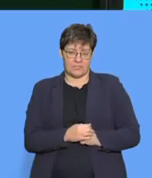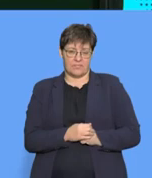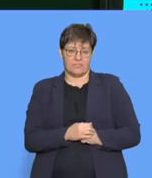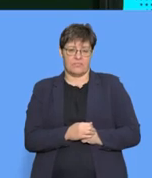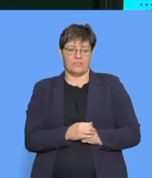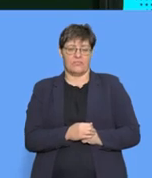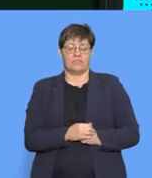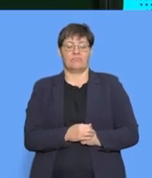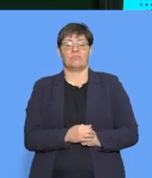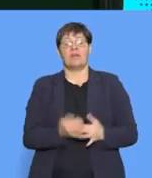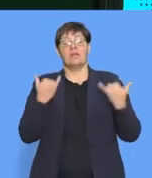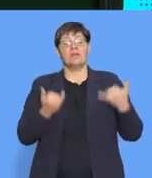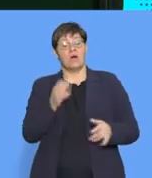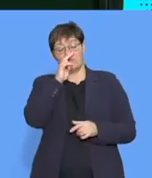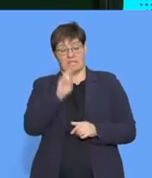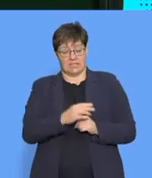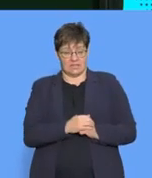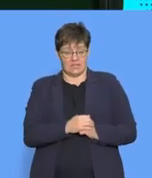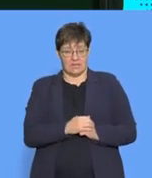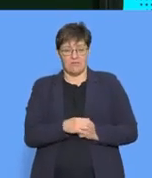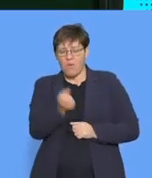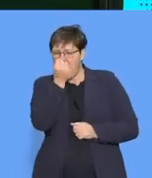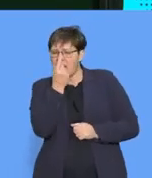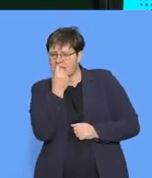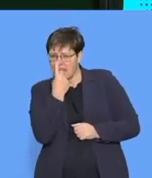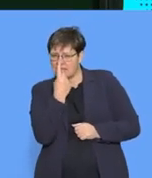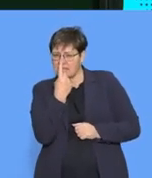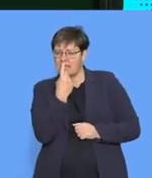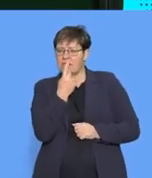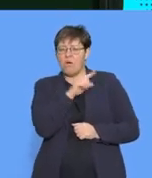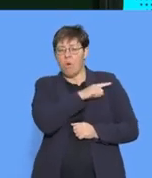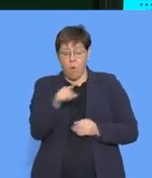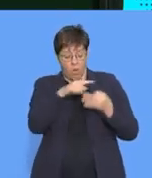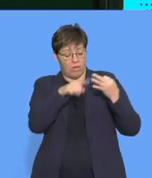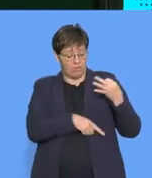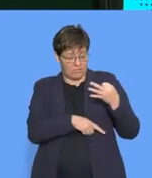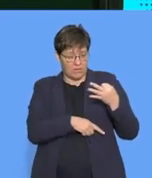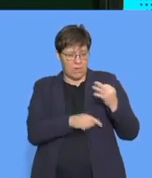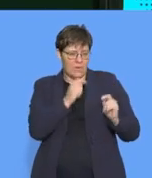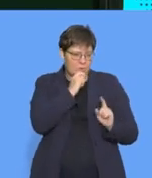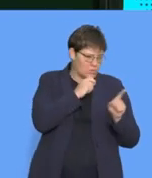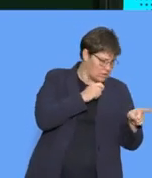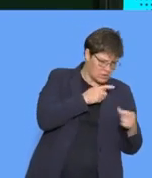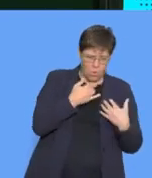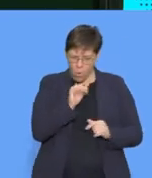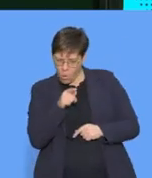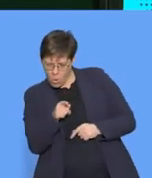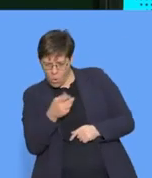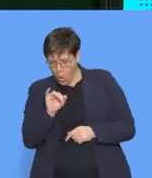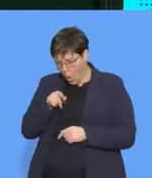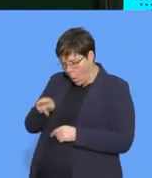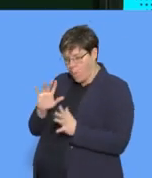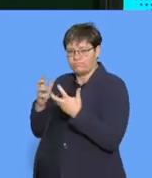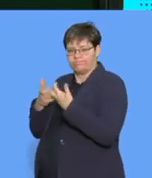Okay, now let's see if you can understand how to put all three rules together and decide which is the